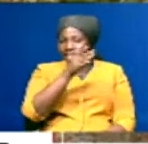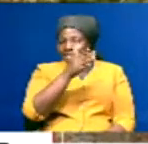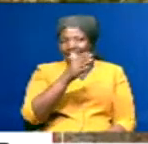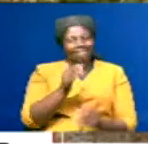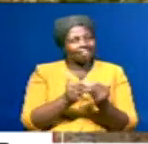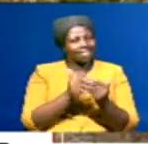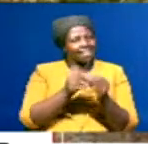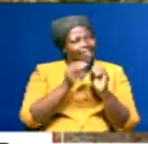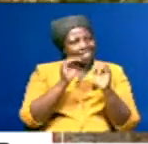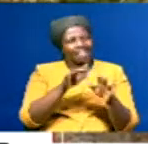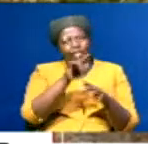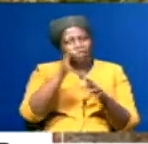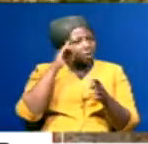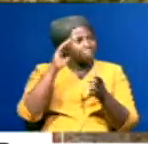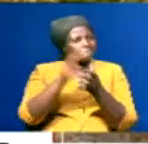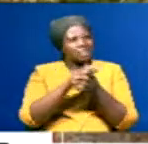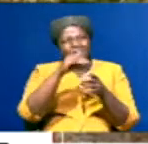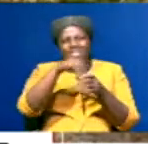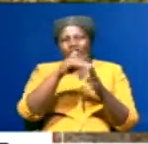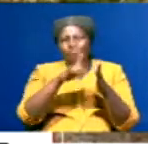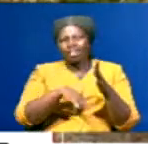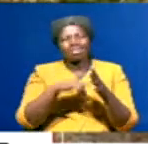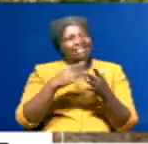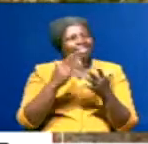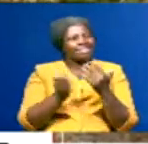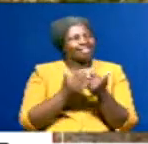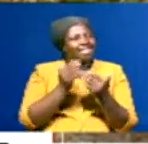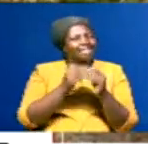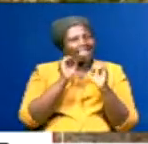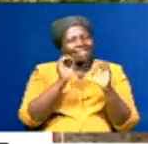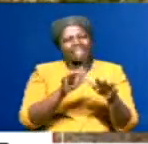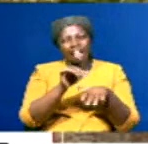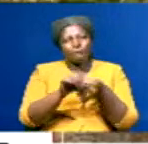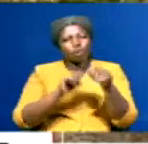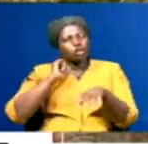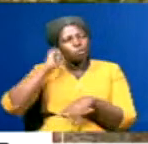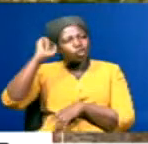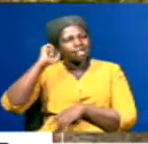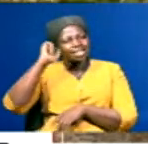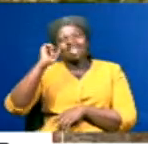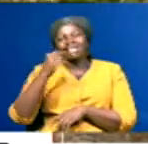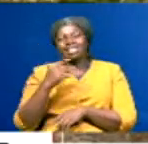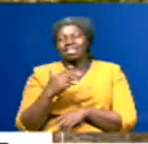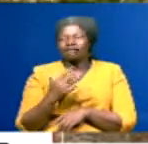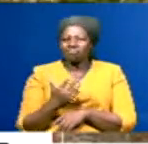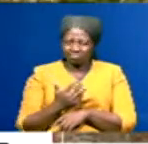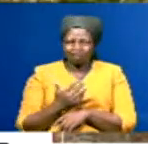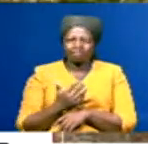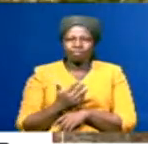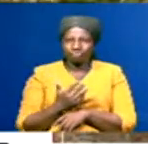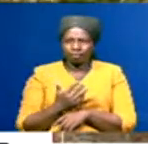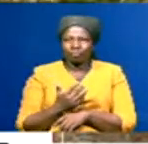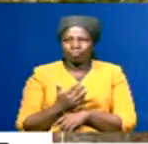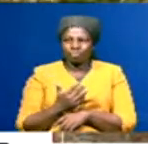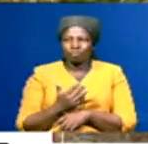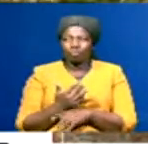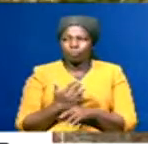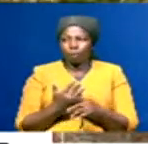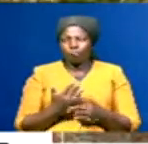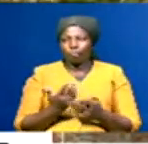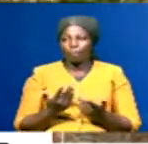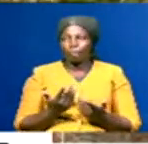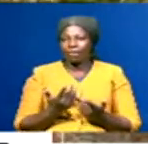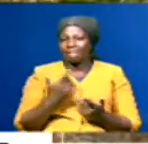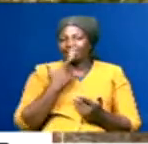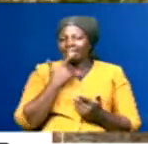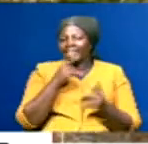you believe in. They don't bother about this politics and whatnot. Those who are there, they'll say, they don't